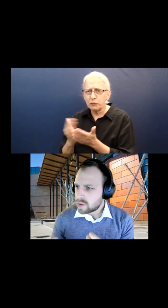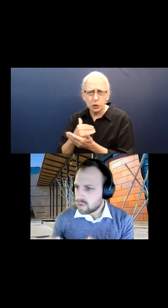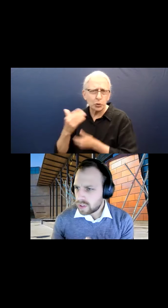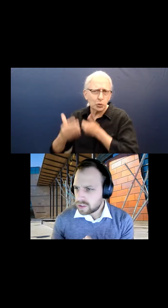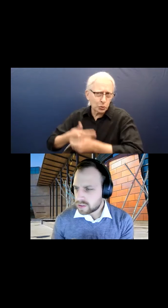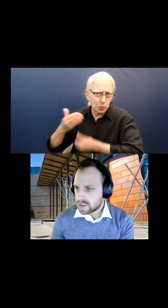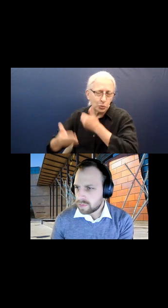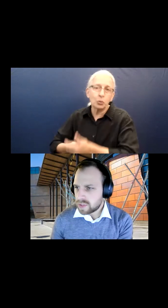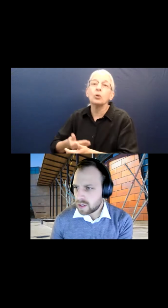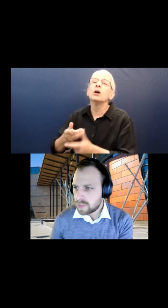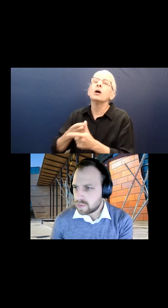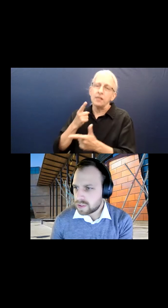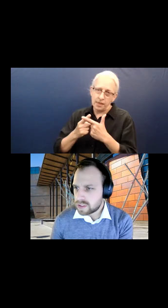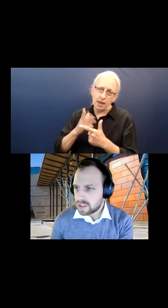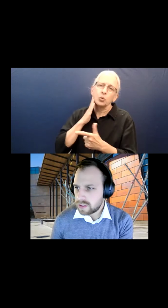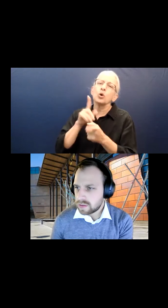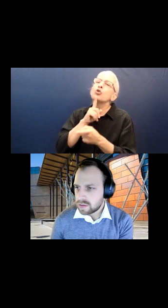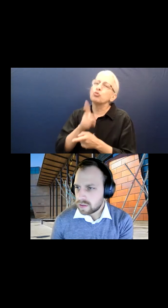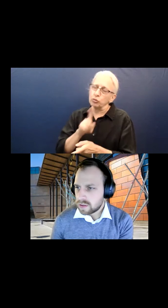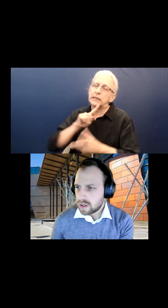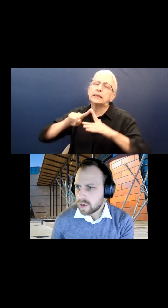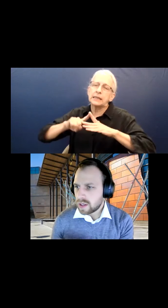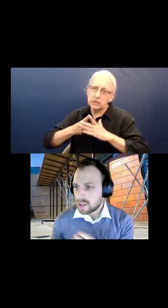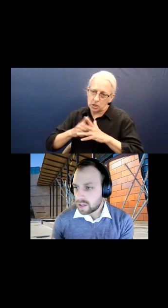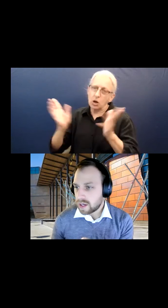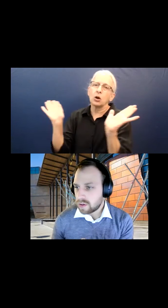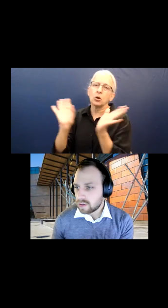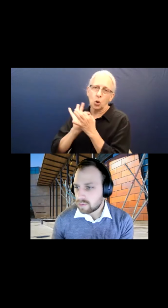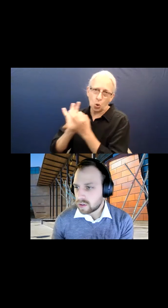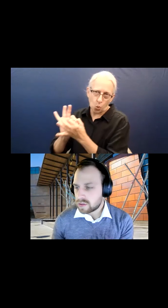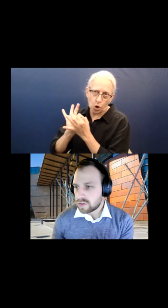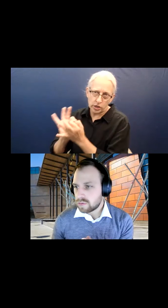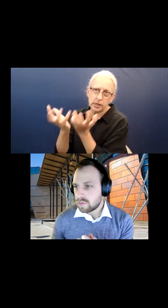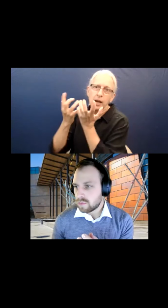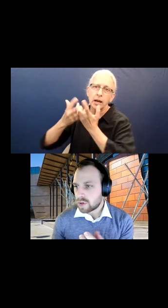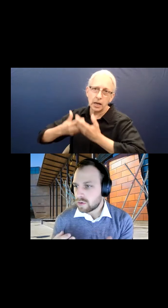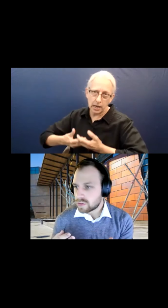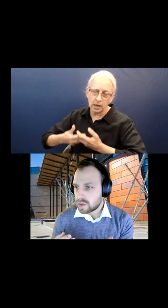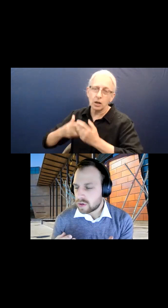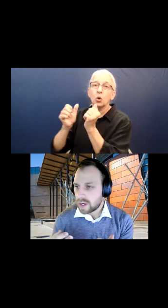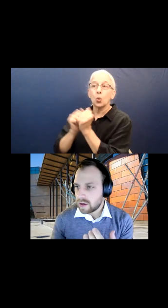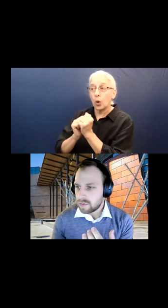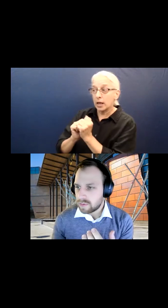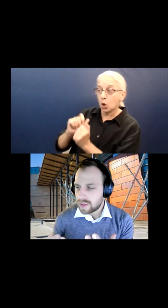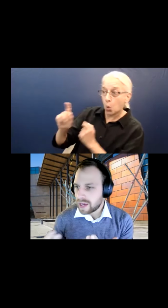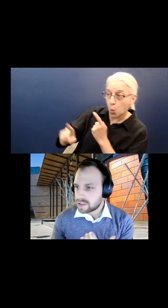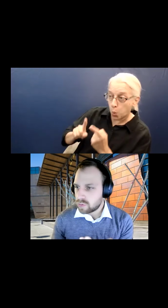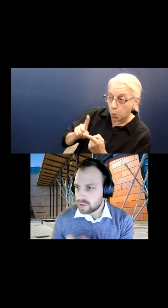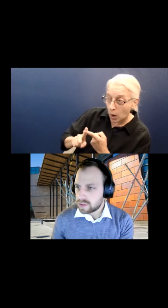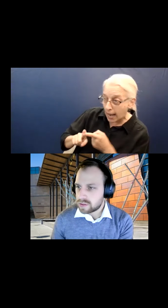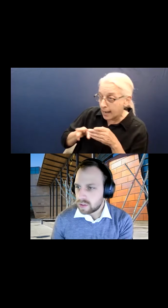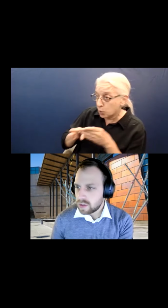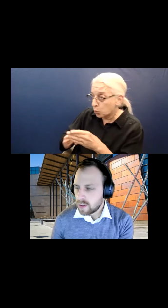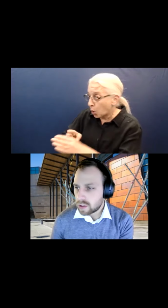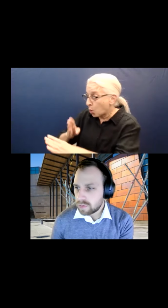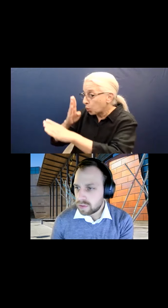where really the coordination is going to come down between the city and King County in regards to what closures are, how the access